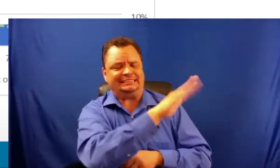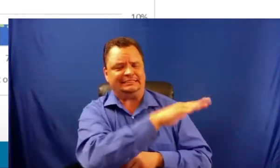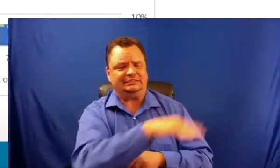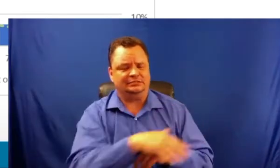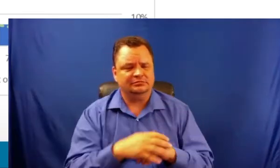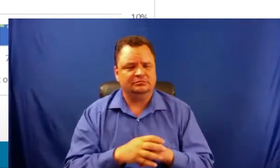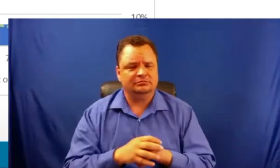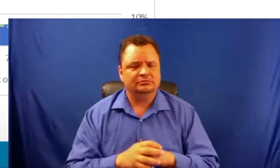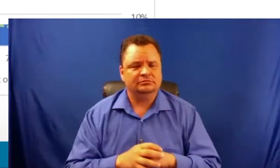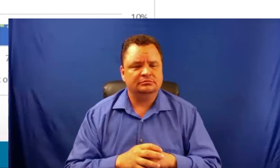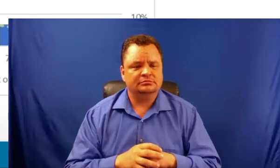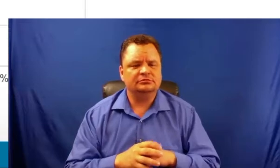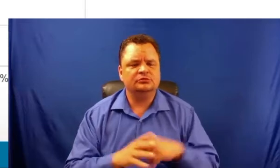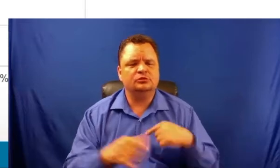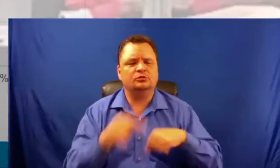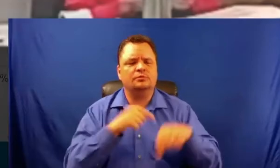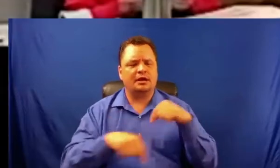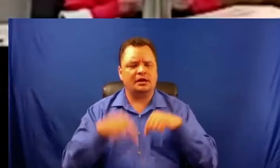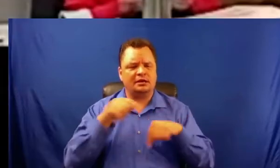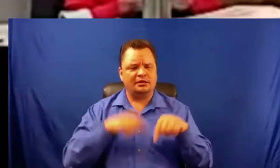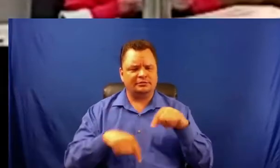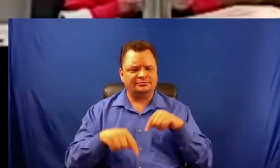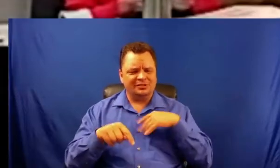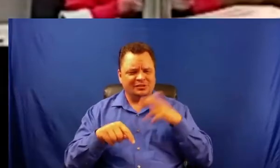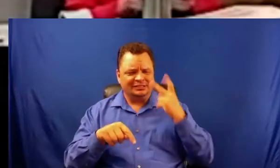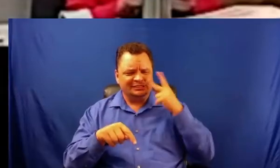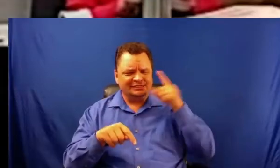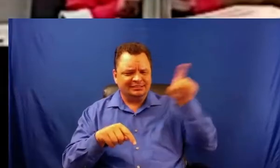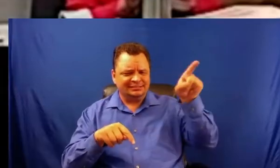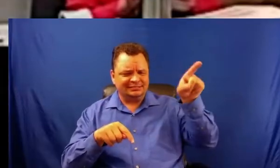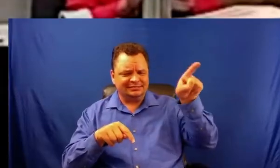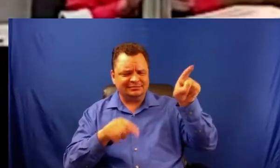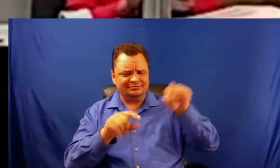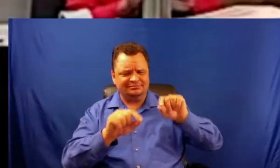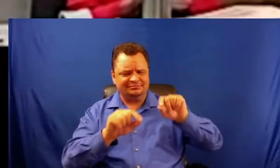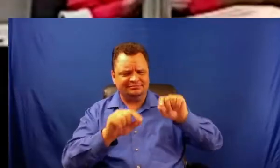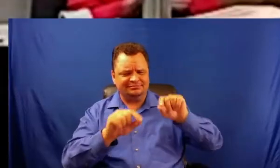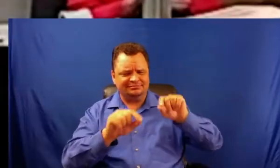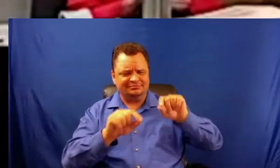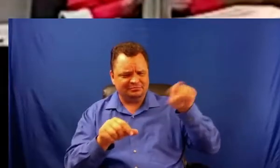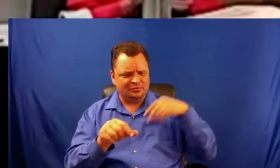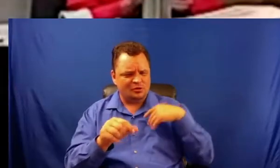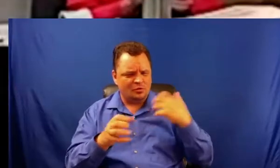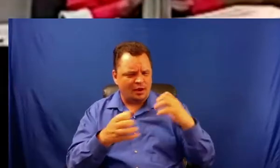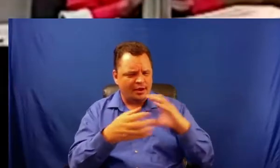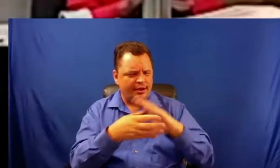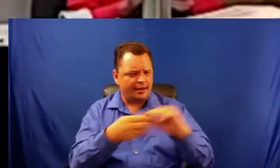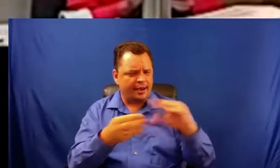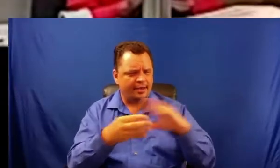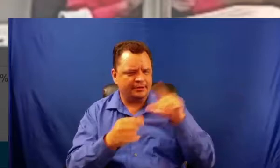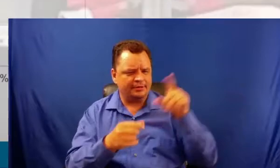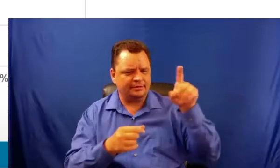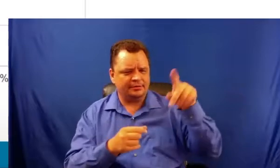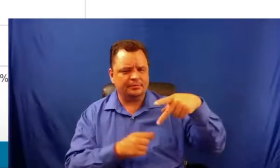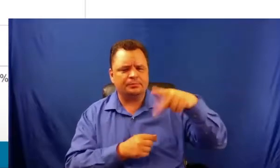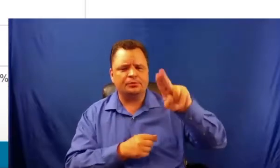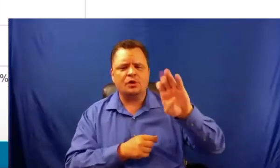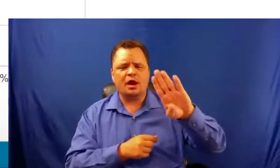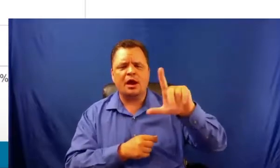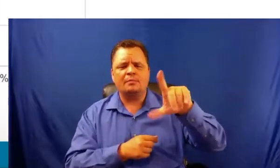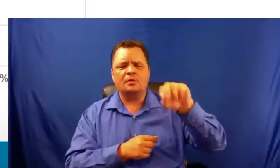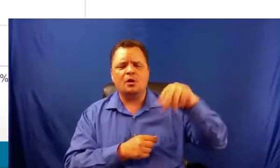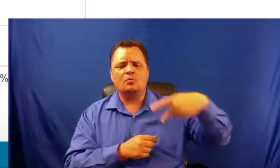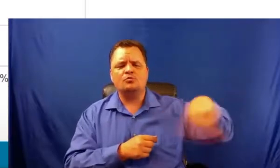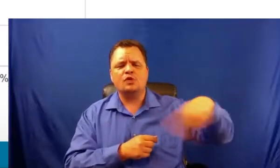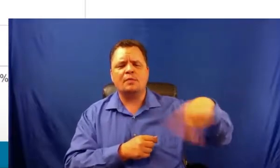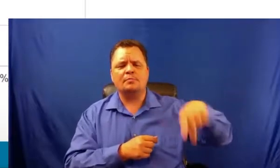previous slide. Sure, Would you have a comment regarding Pueblo? Pueblo is an outlier, sir. We